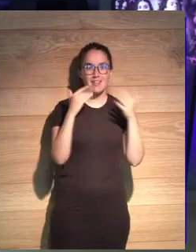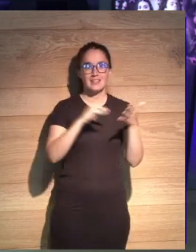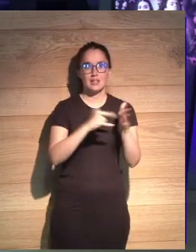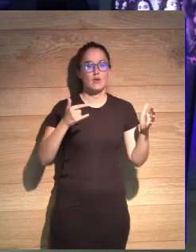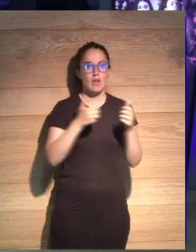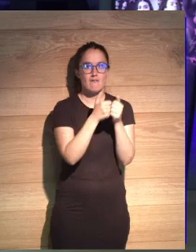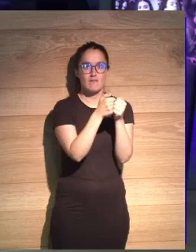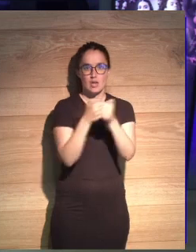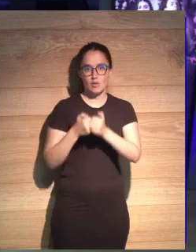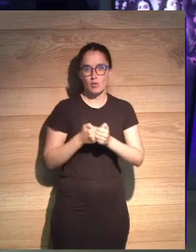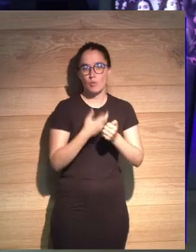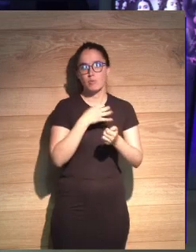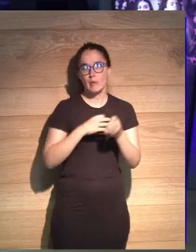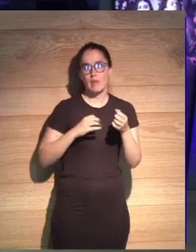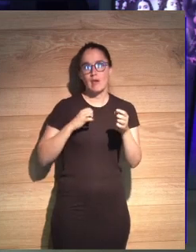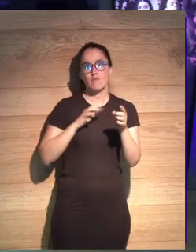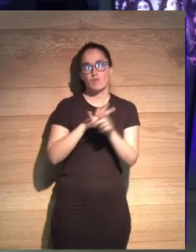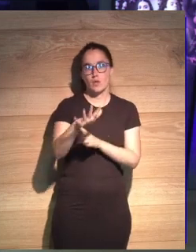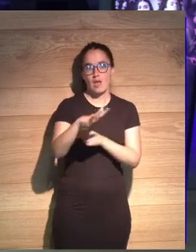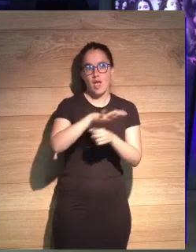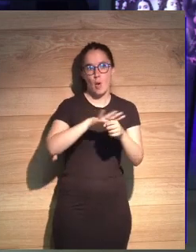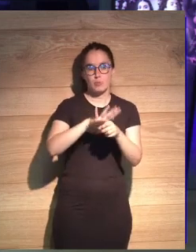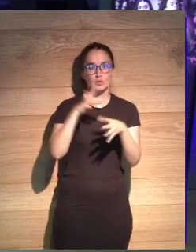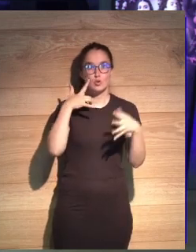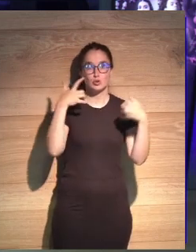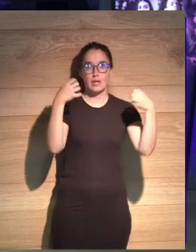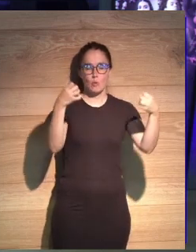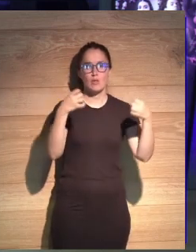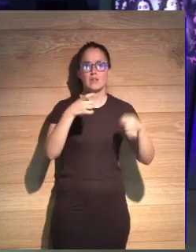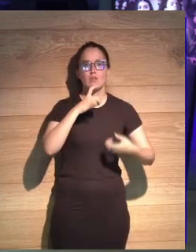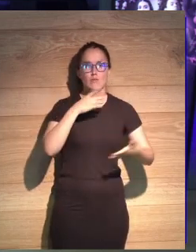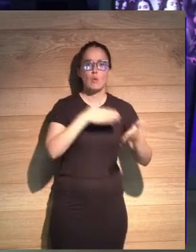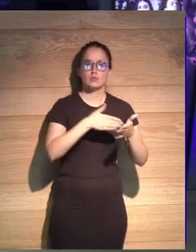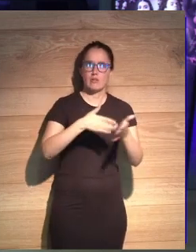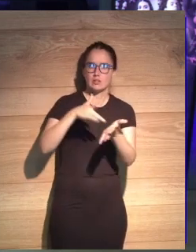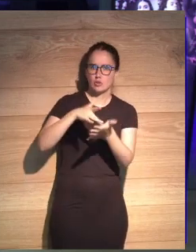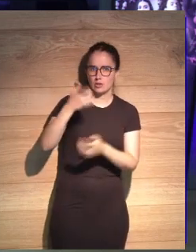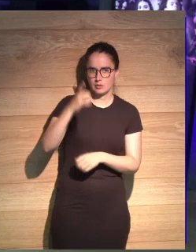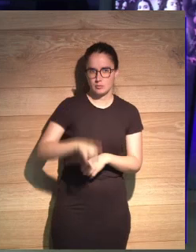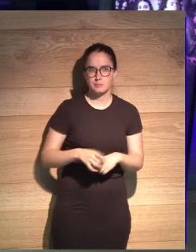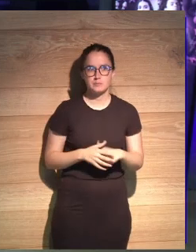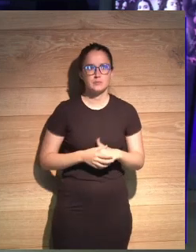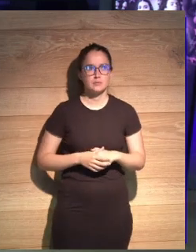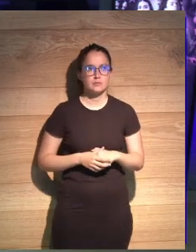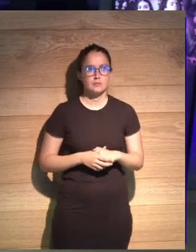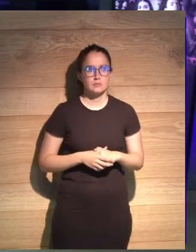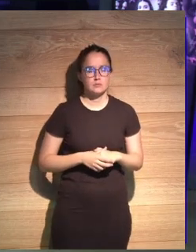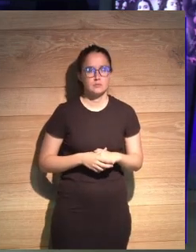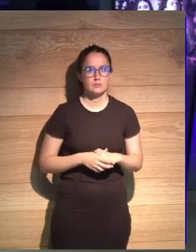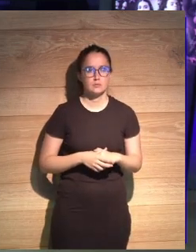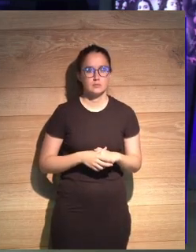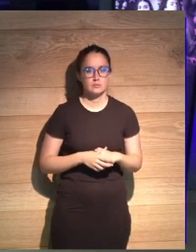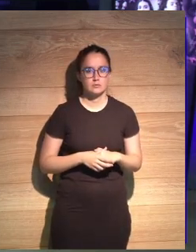of applications of the video game technology in the health field and also